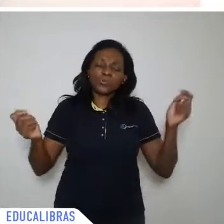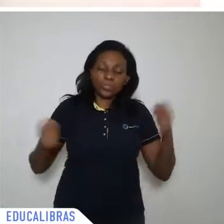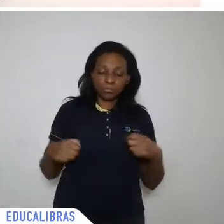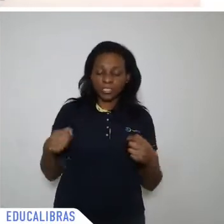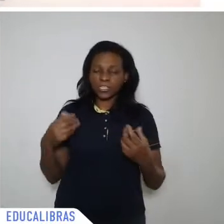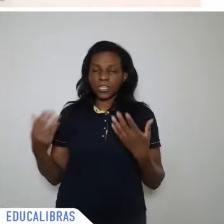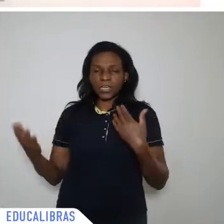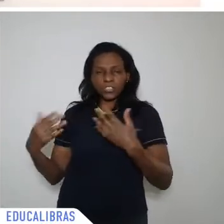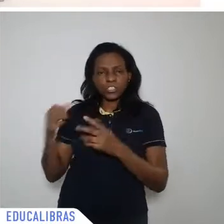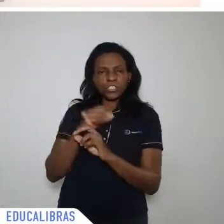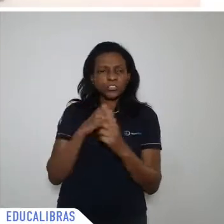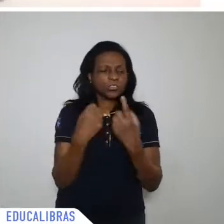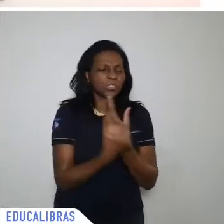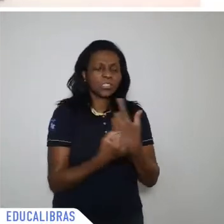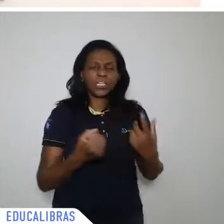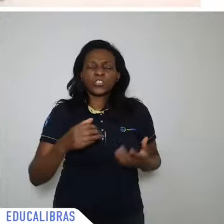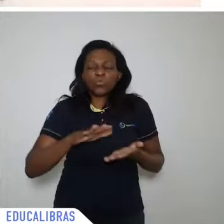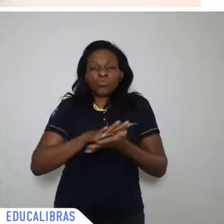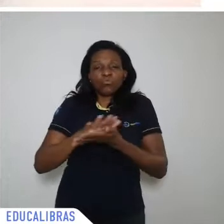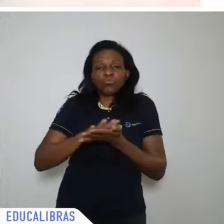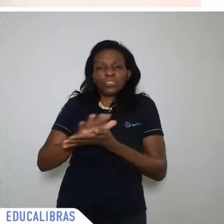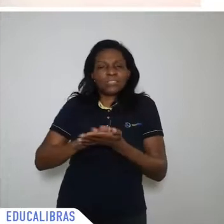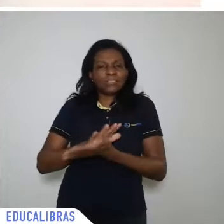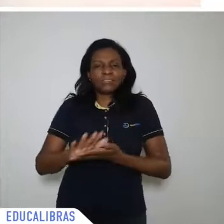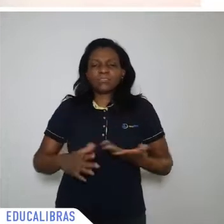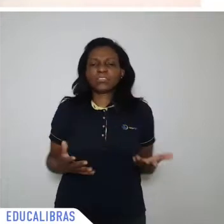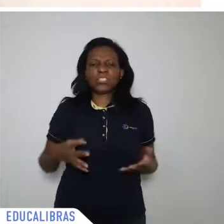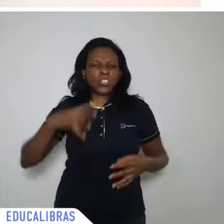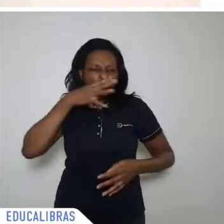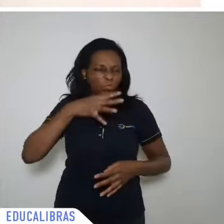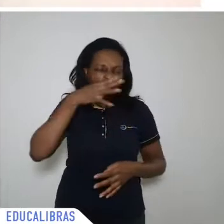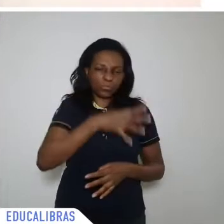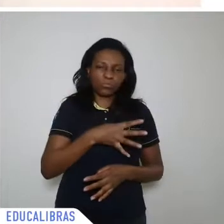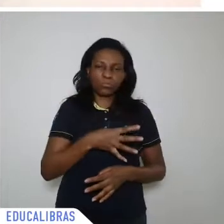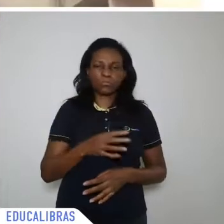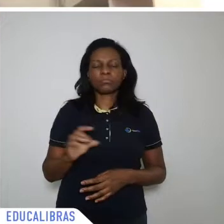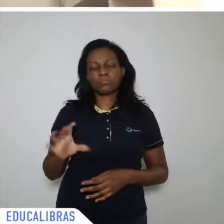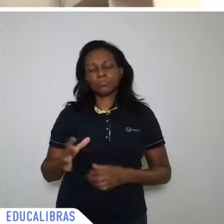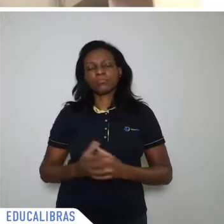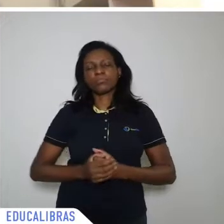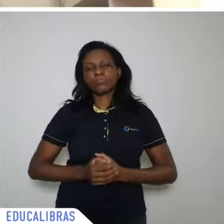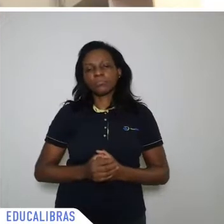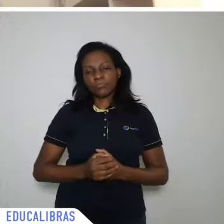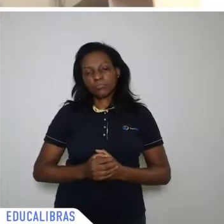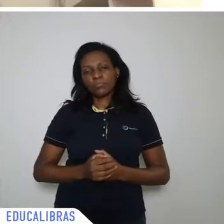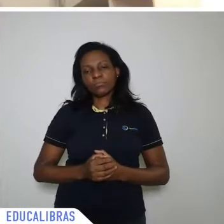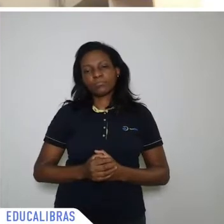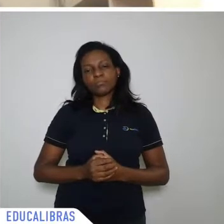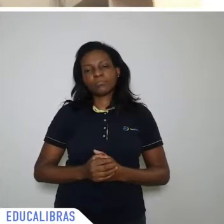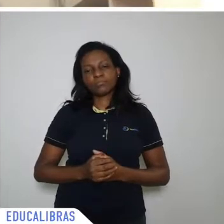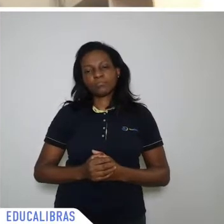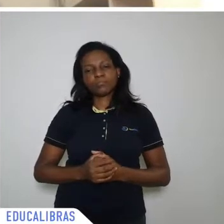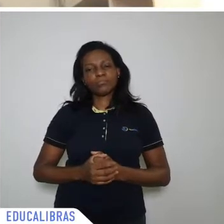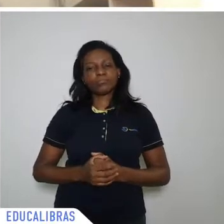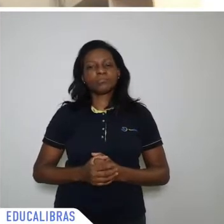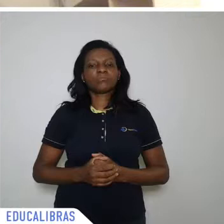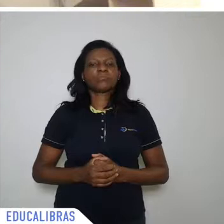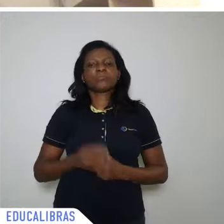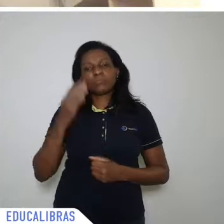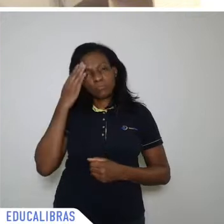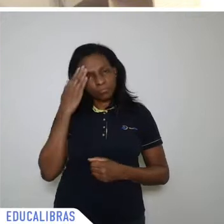society and our possibility of socializing with no form of hierarchization. So this is it.